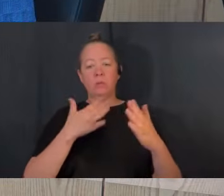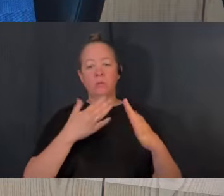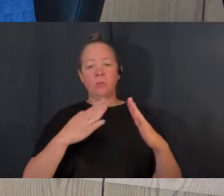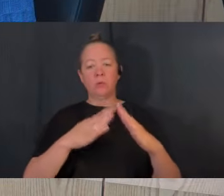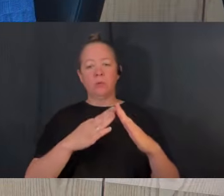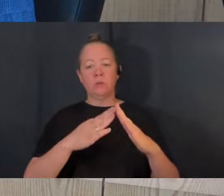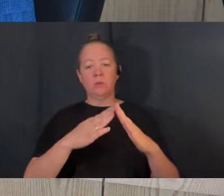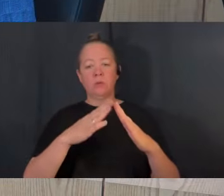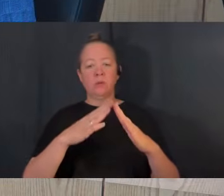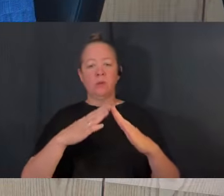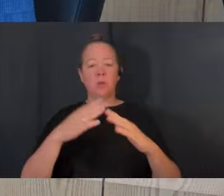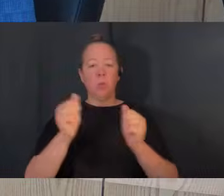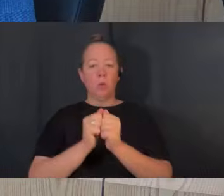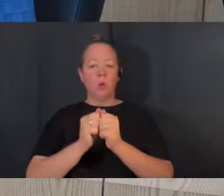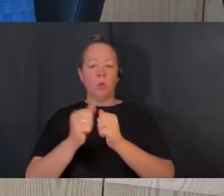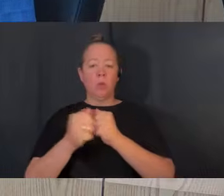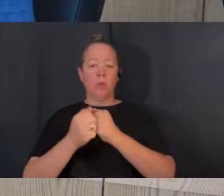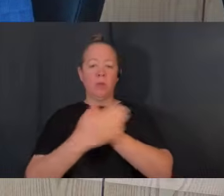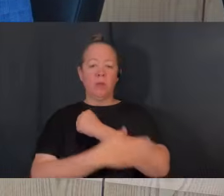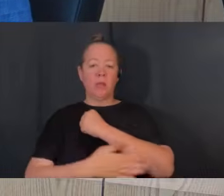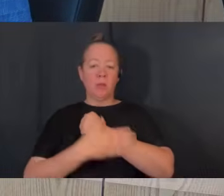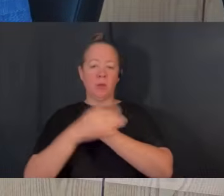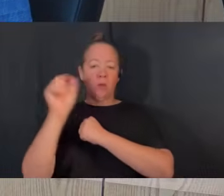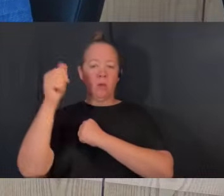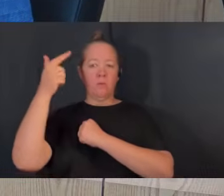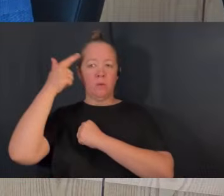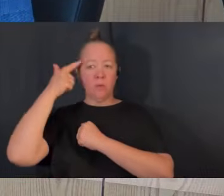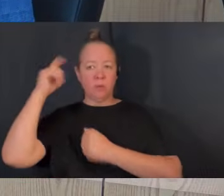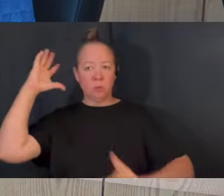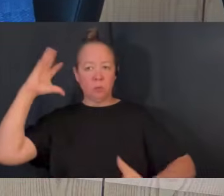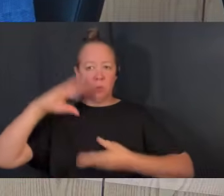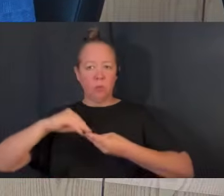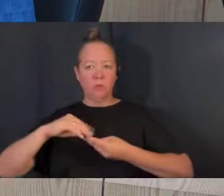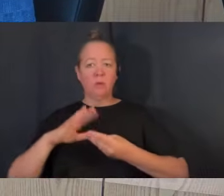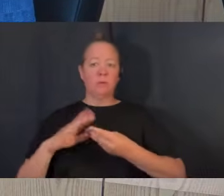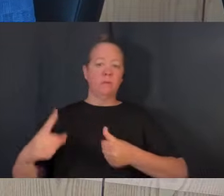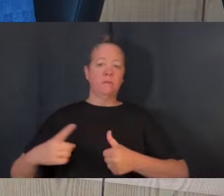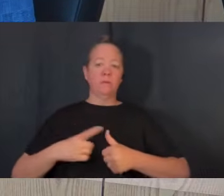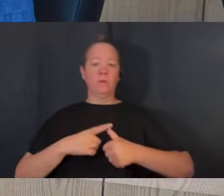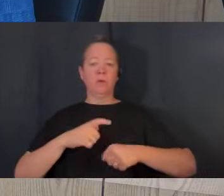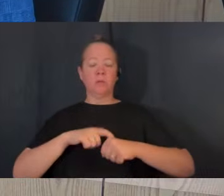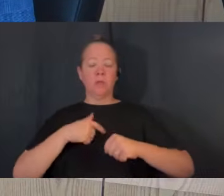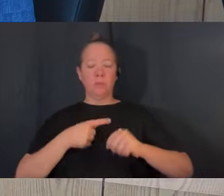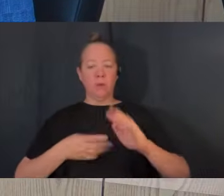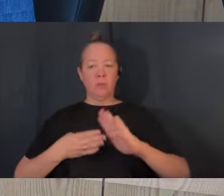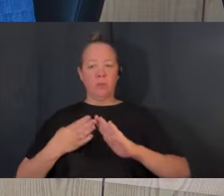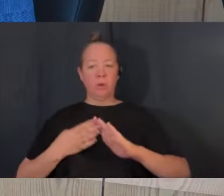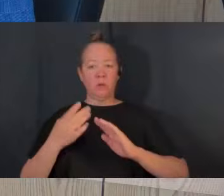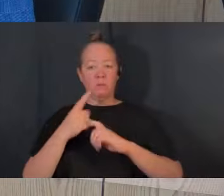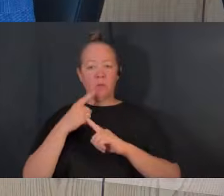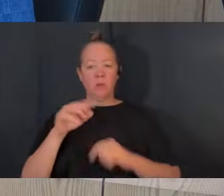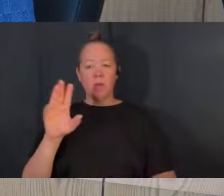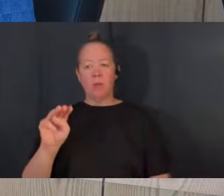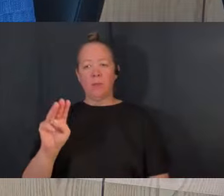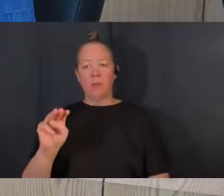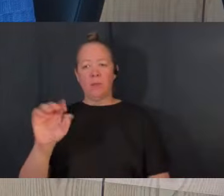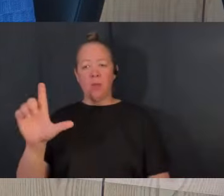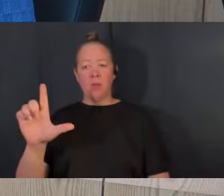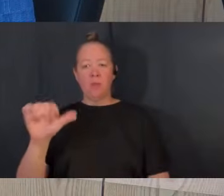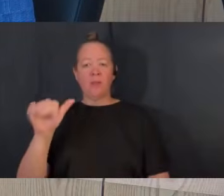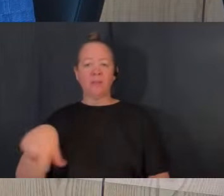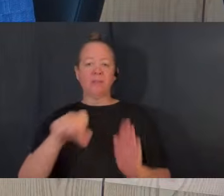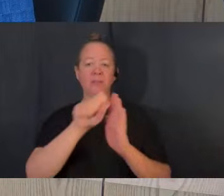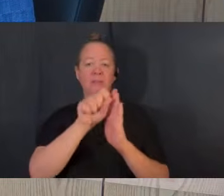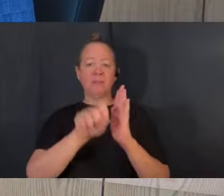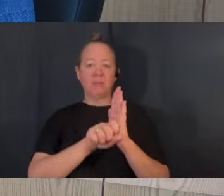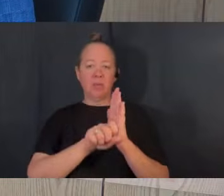as whole. And I will, for the first time, will be running for the MML, which is a statewide at-large position